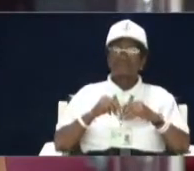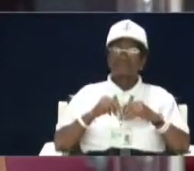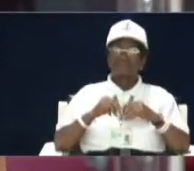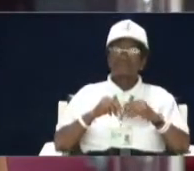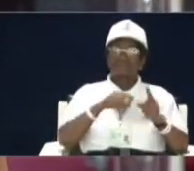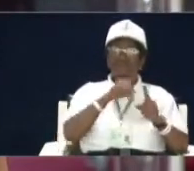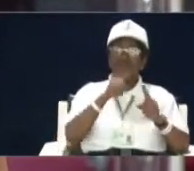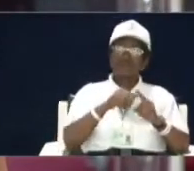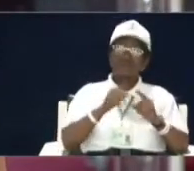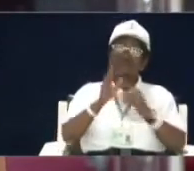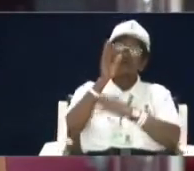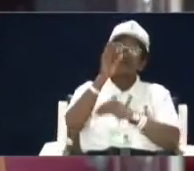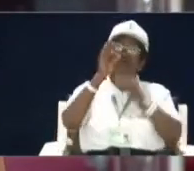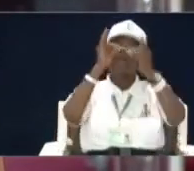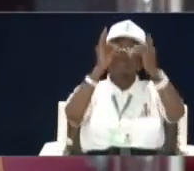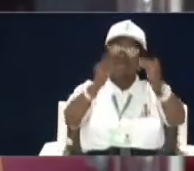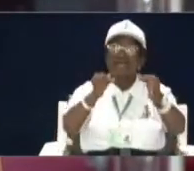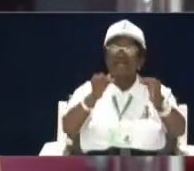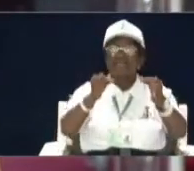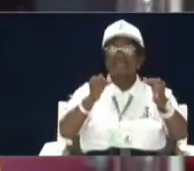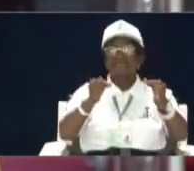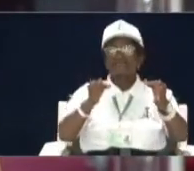When God decides